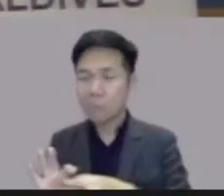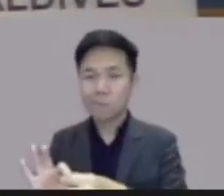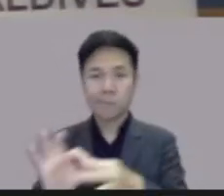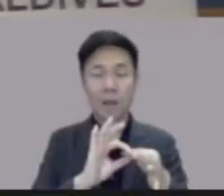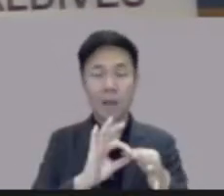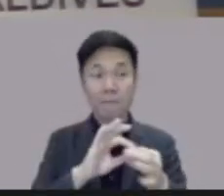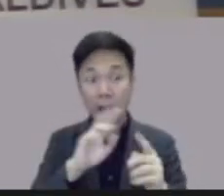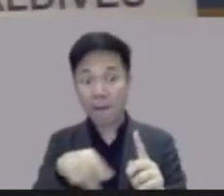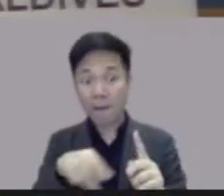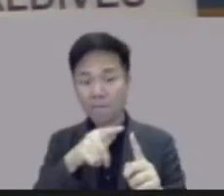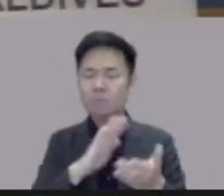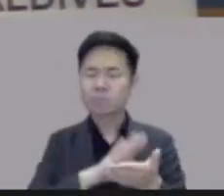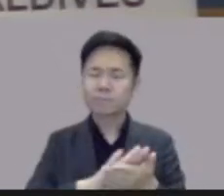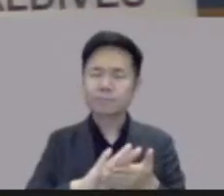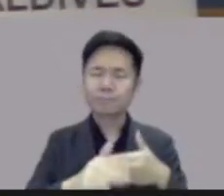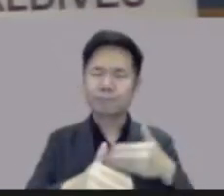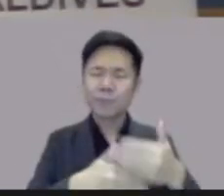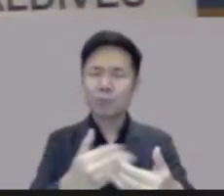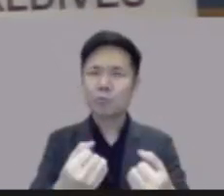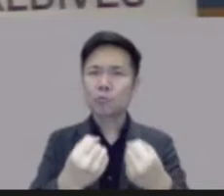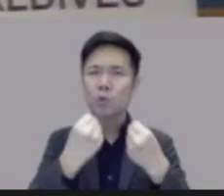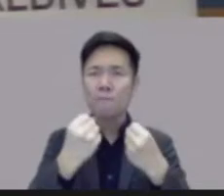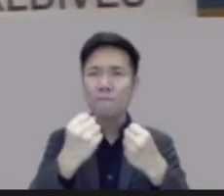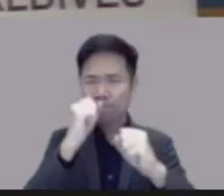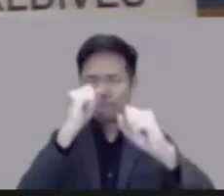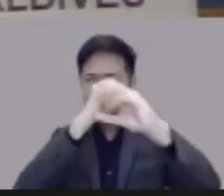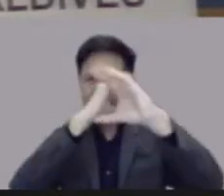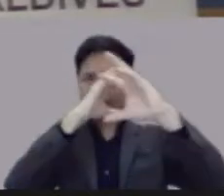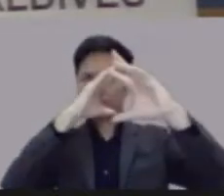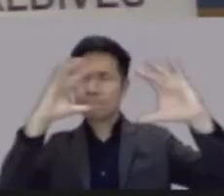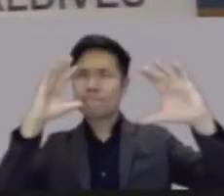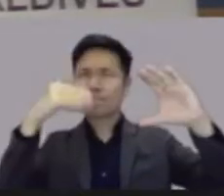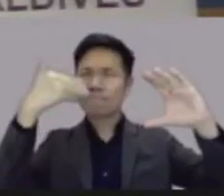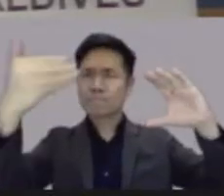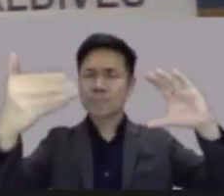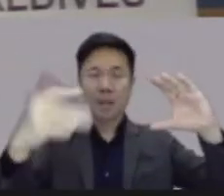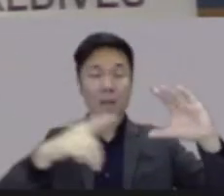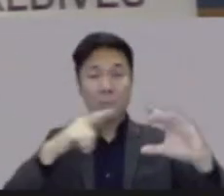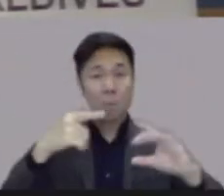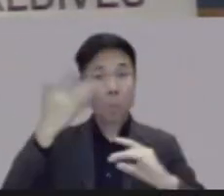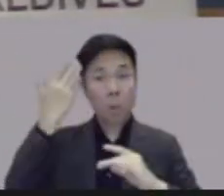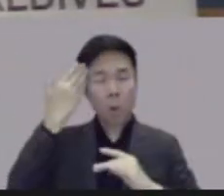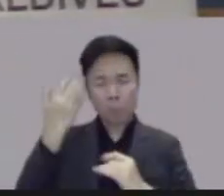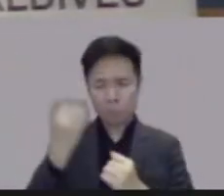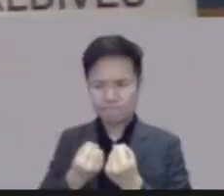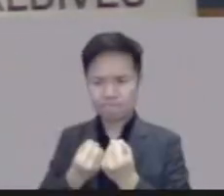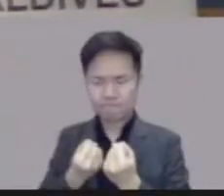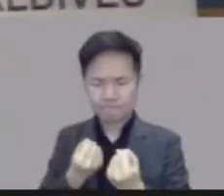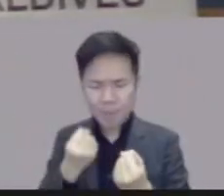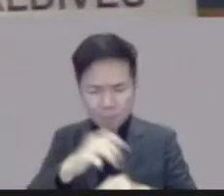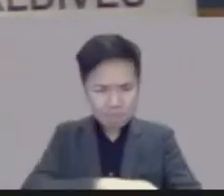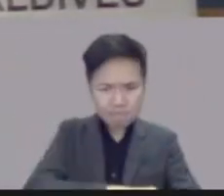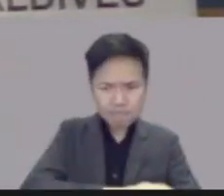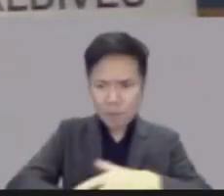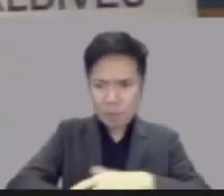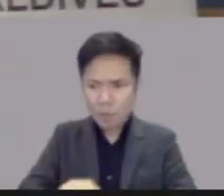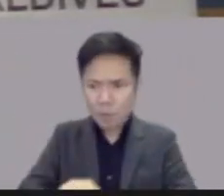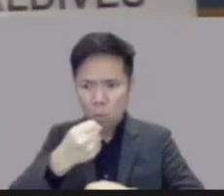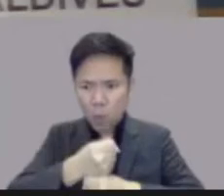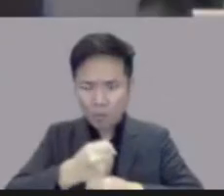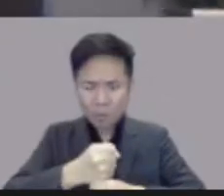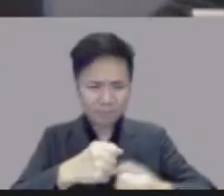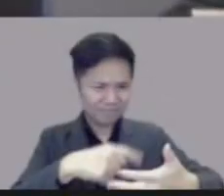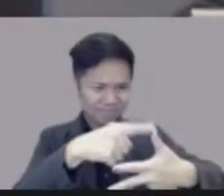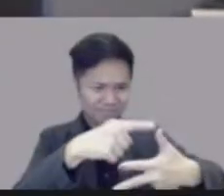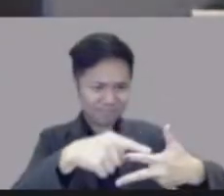resilient future the government of Maldives is committed to offer its support in all efforts towards combating the three planetary crisis I